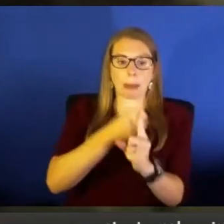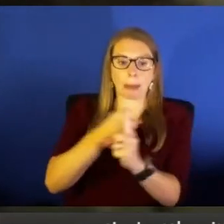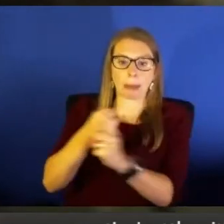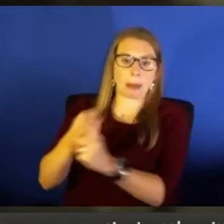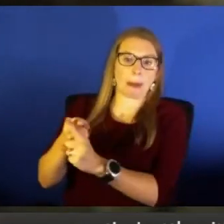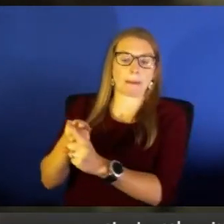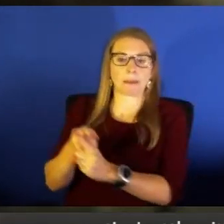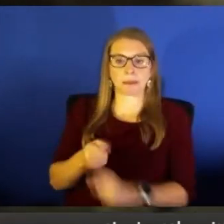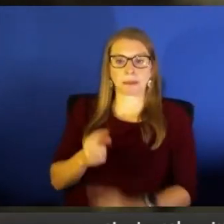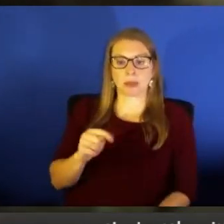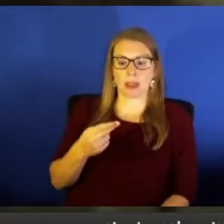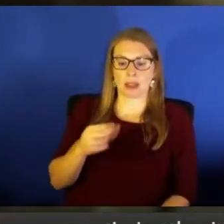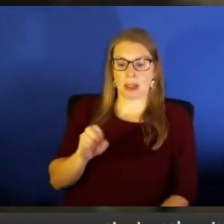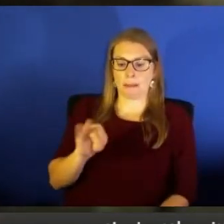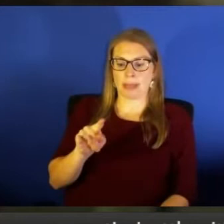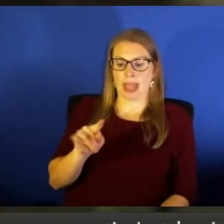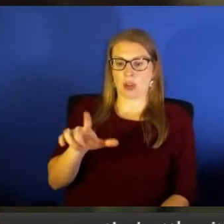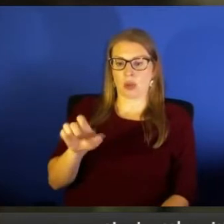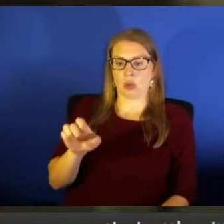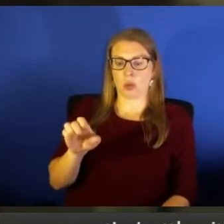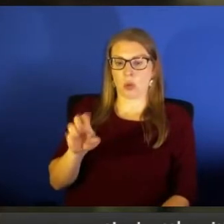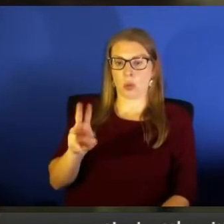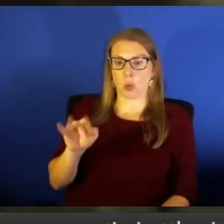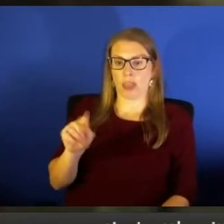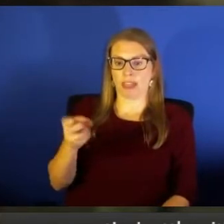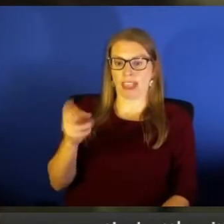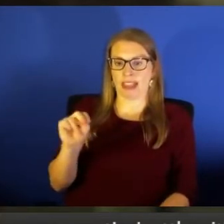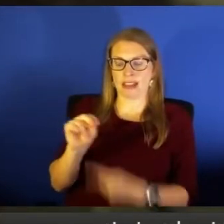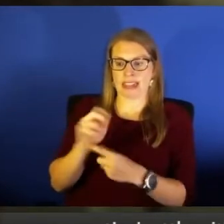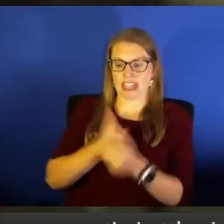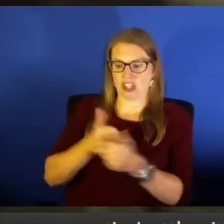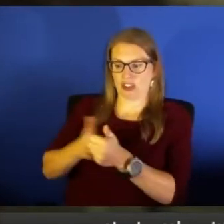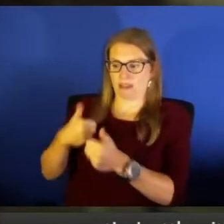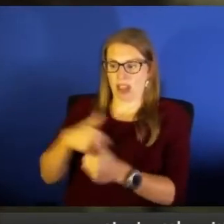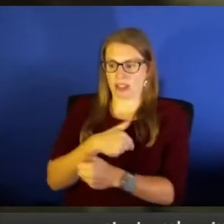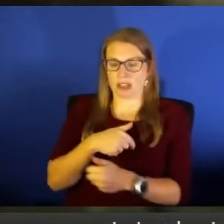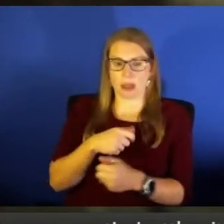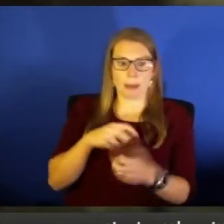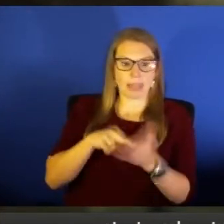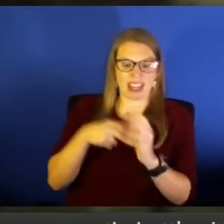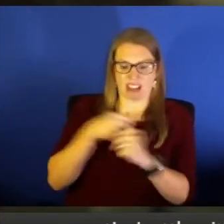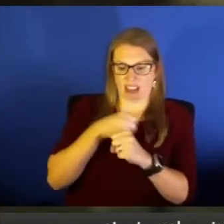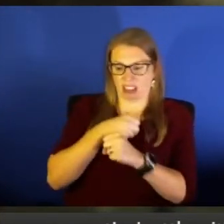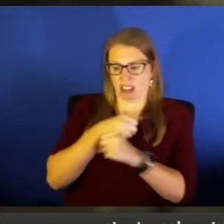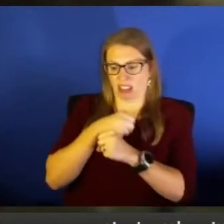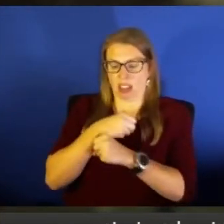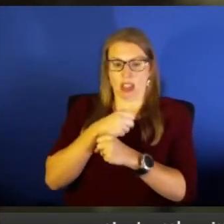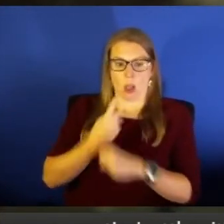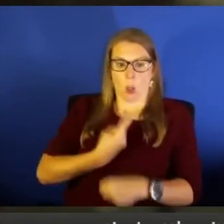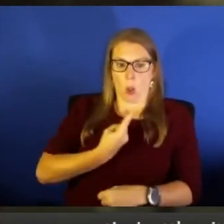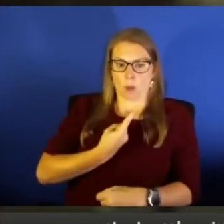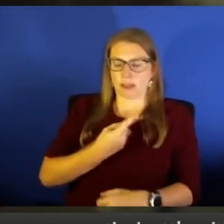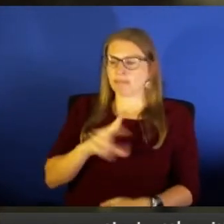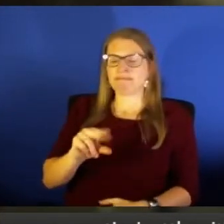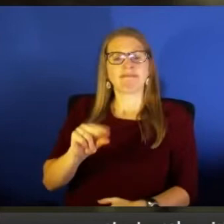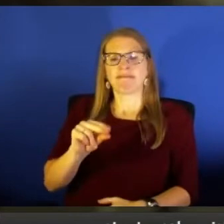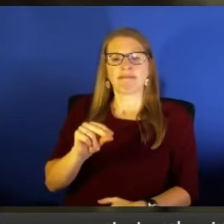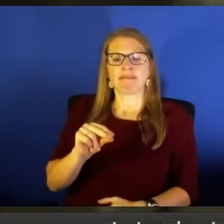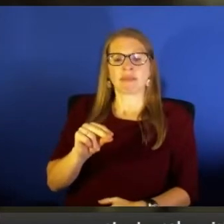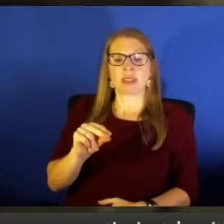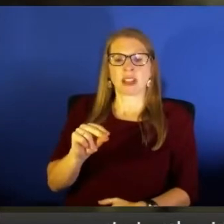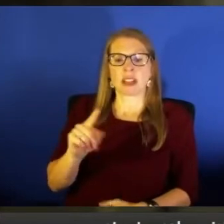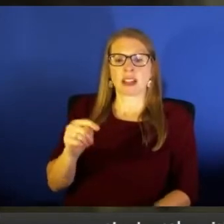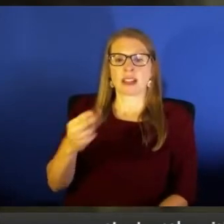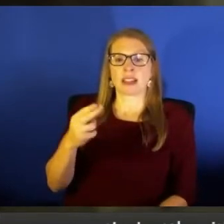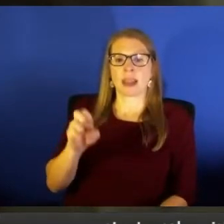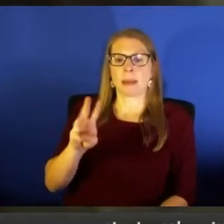each of us, but that doesn't mean you have to fight that battle alone. And so all those resources and thebattlewithin.org is a great place to go and learn